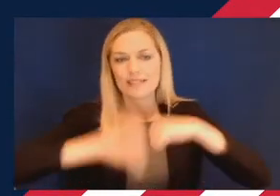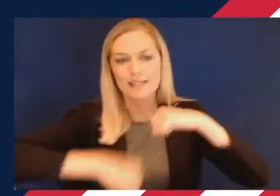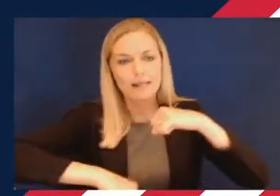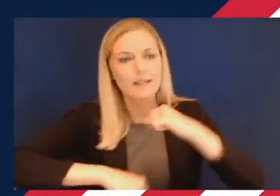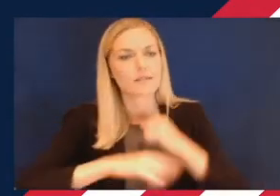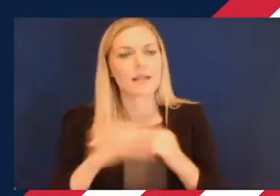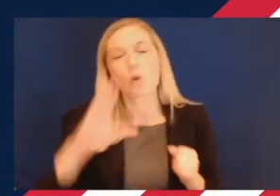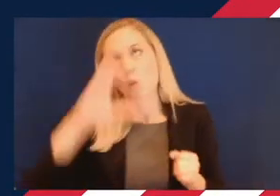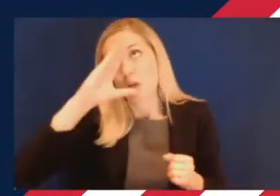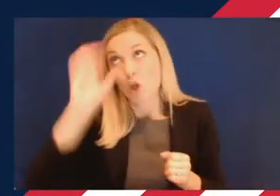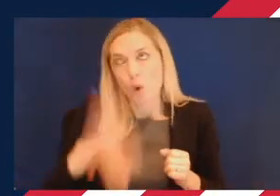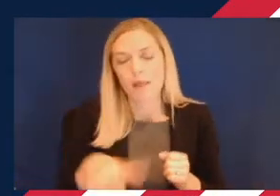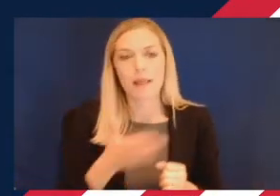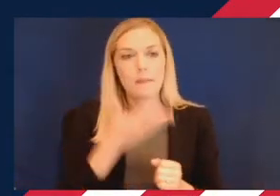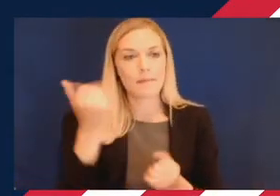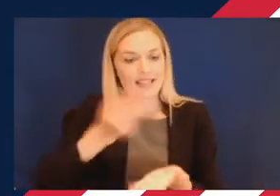are,